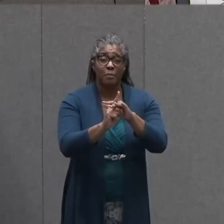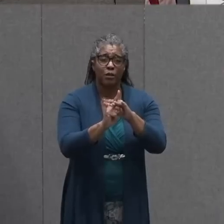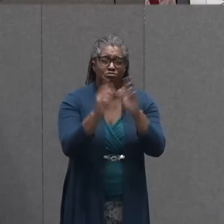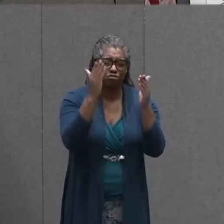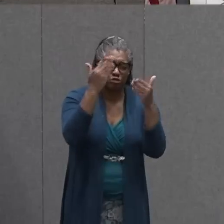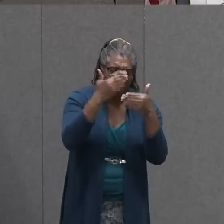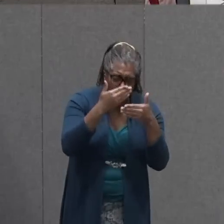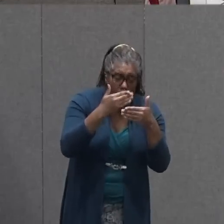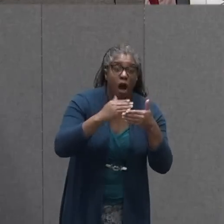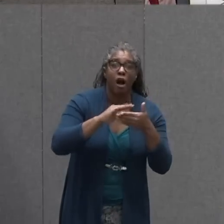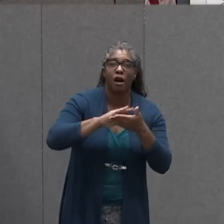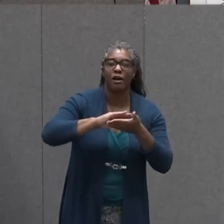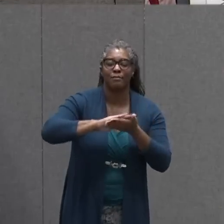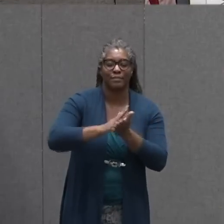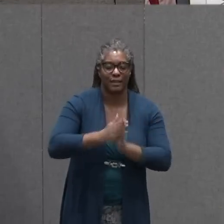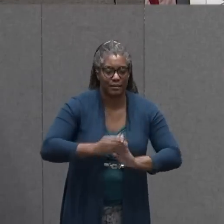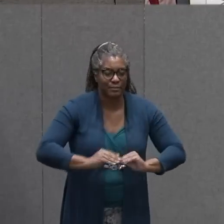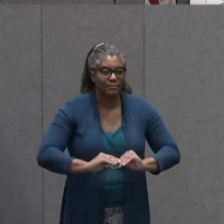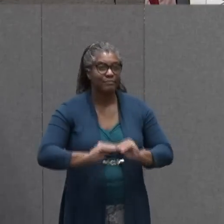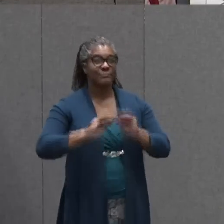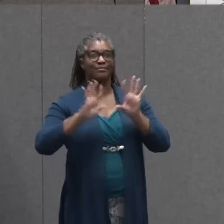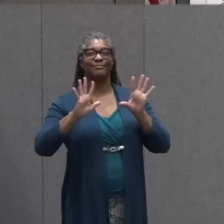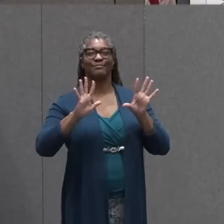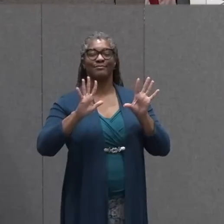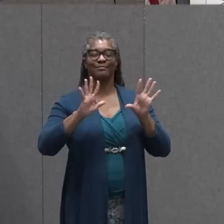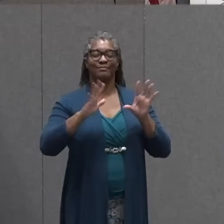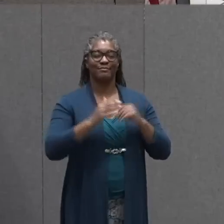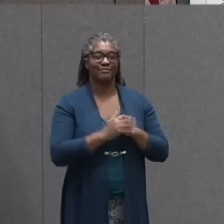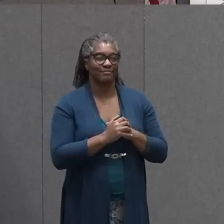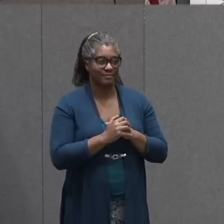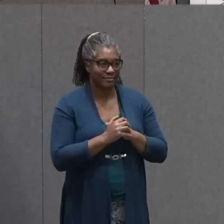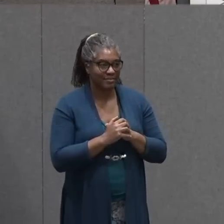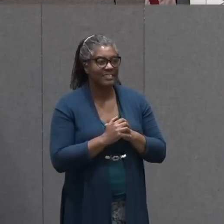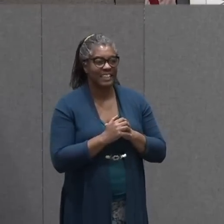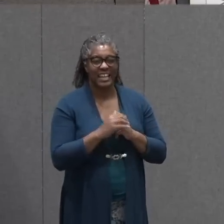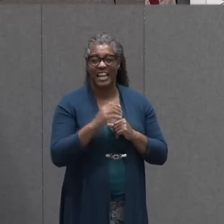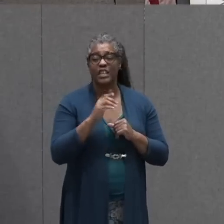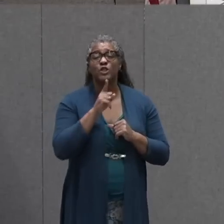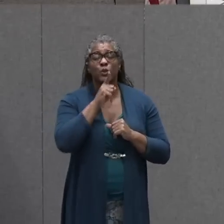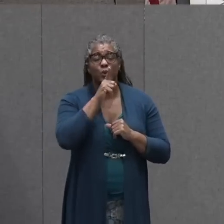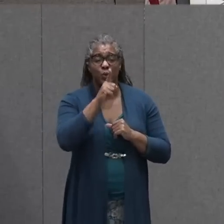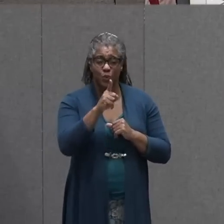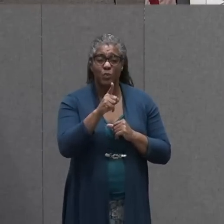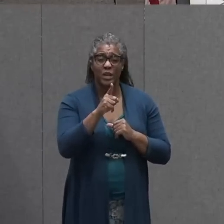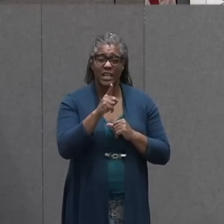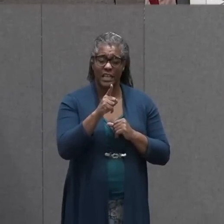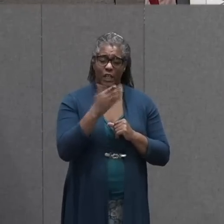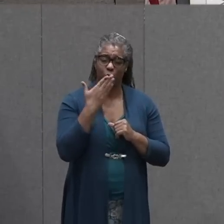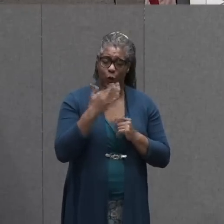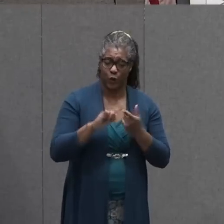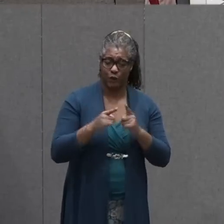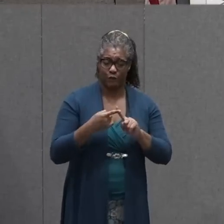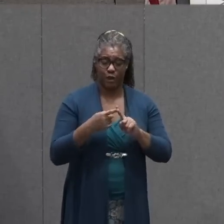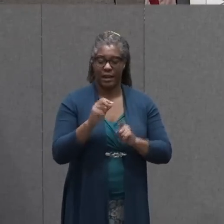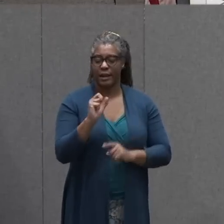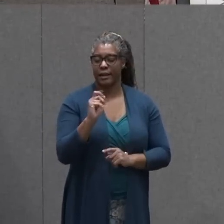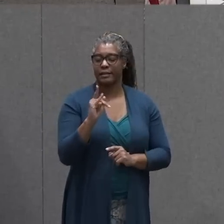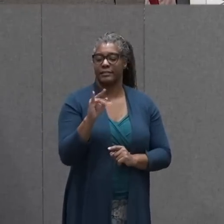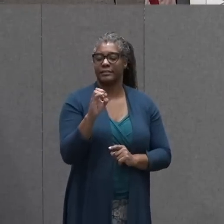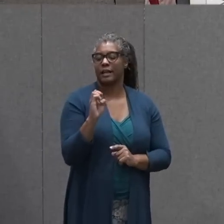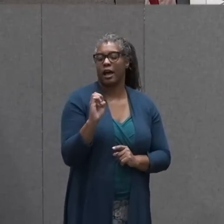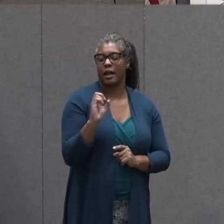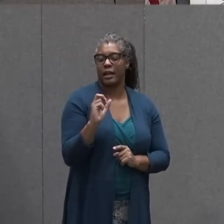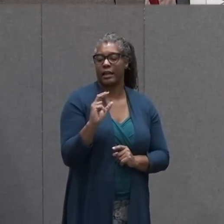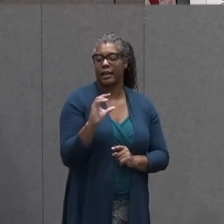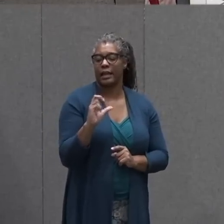all around an amazing sidekick. So I hopefully our friends out there can write their own cinquain now